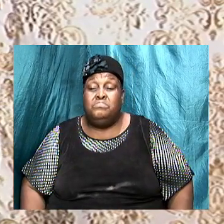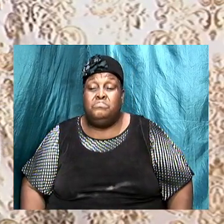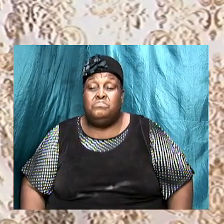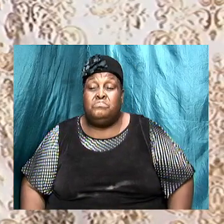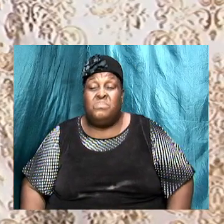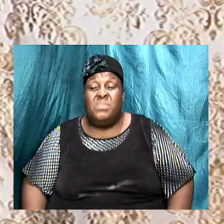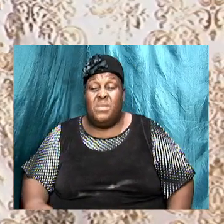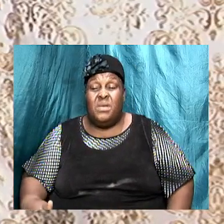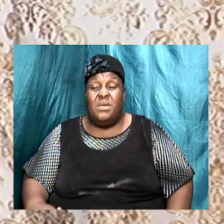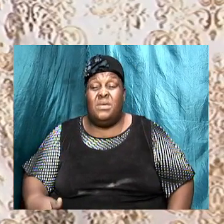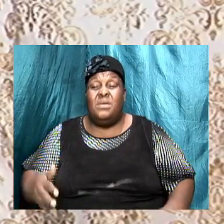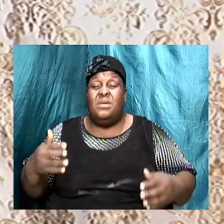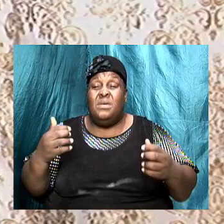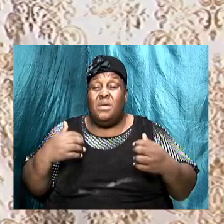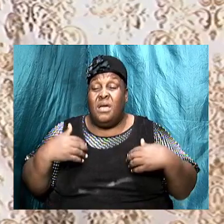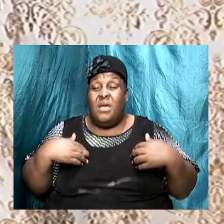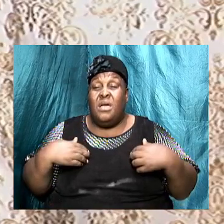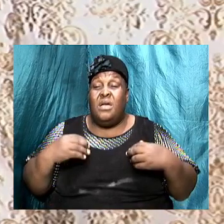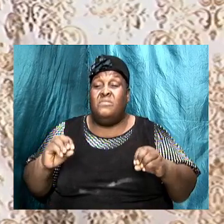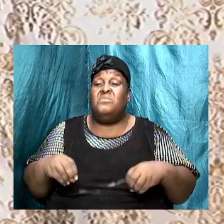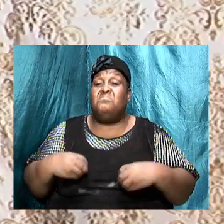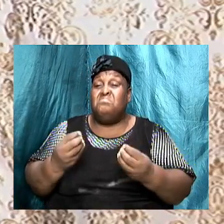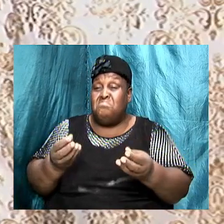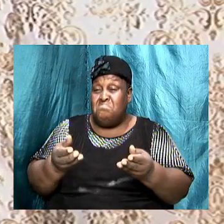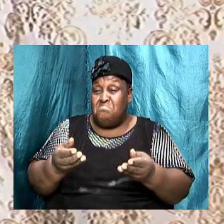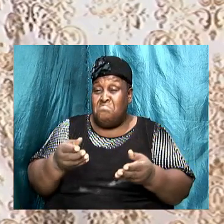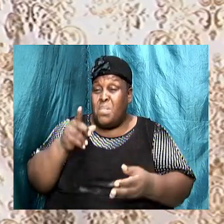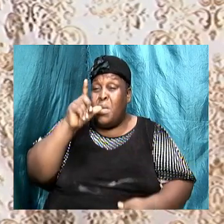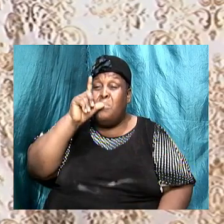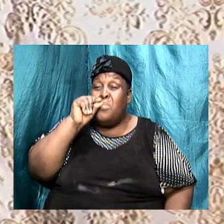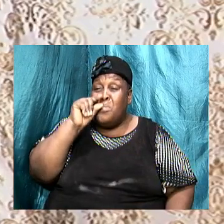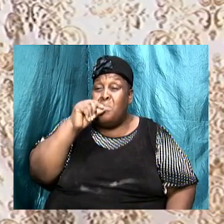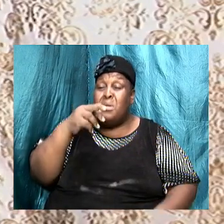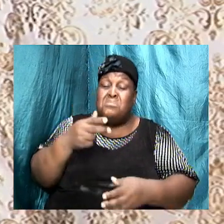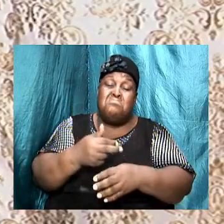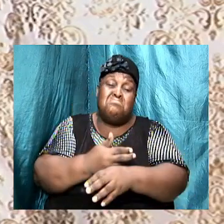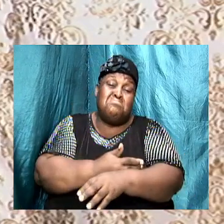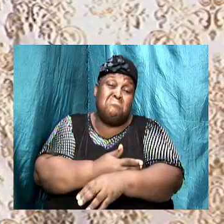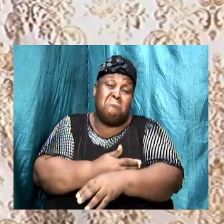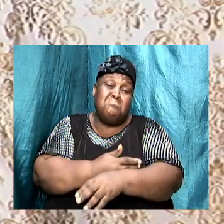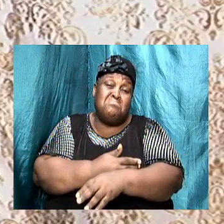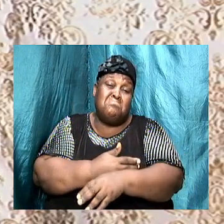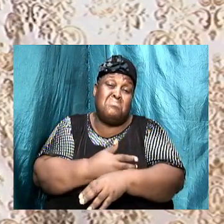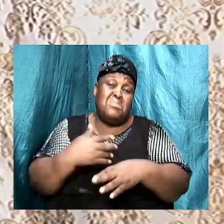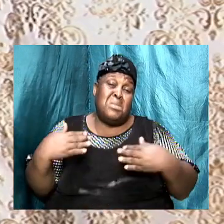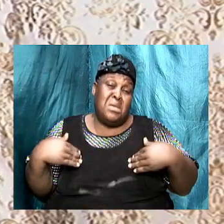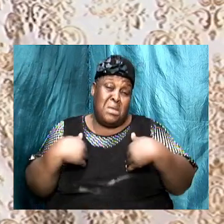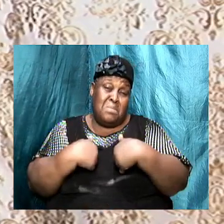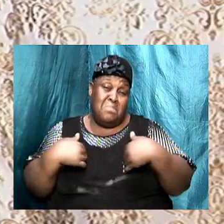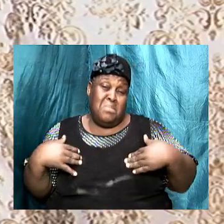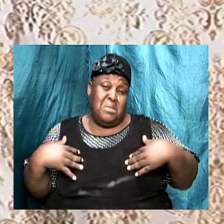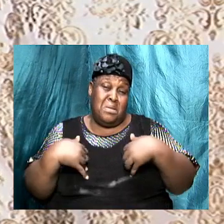that they had to offer up turtle doves and lambs and bullocks.